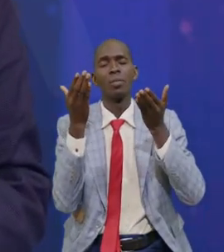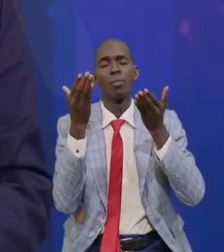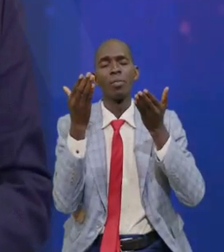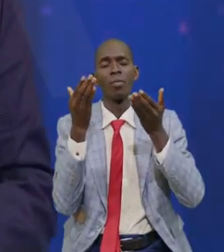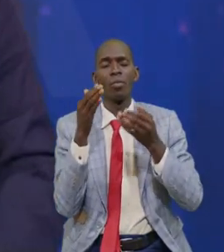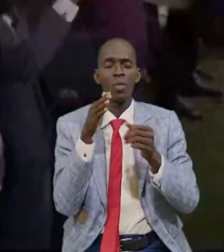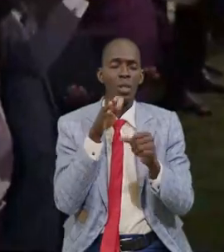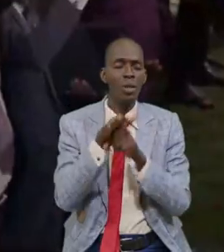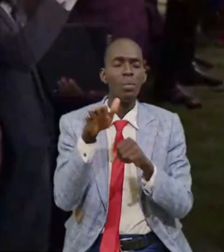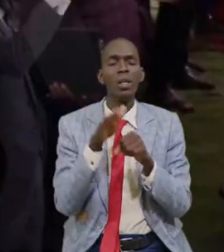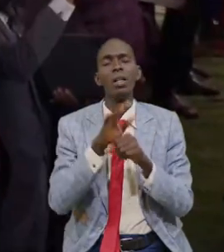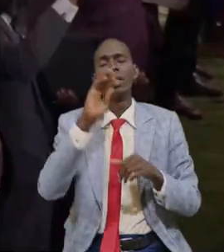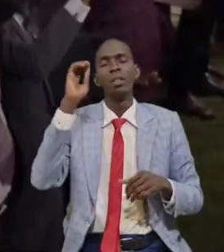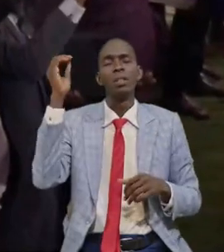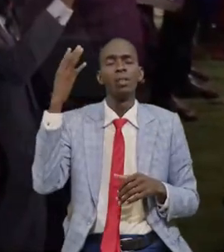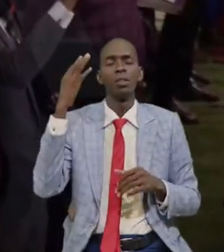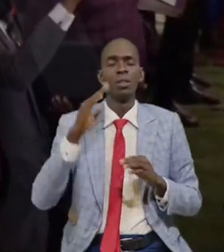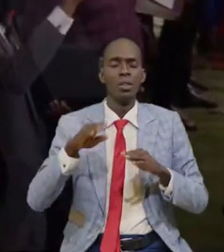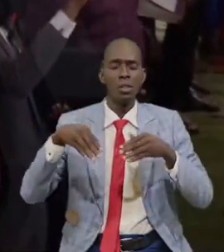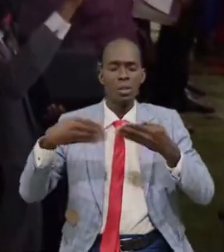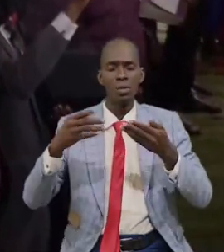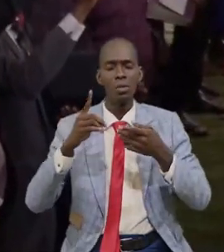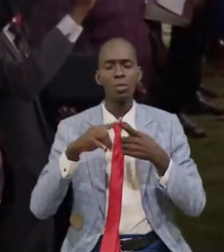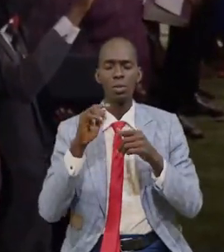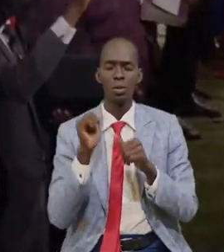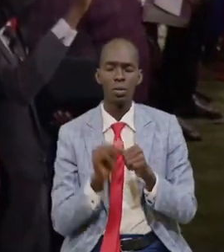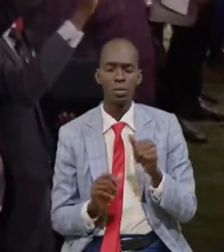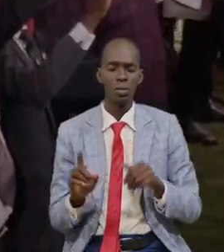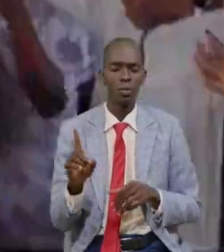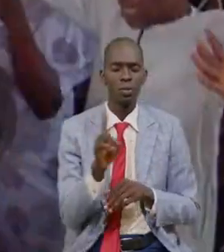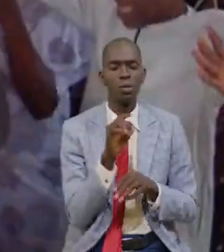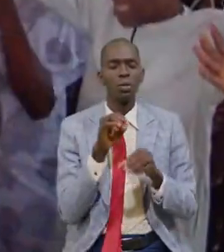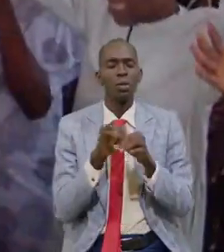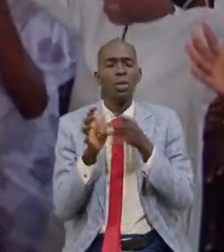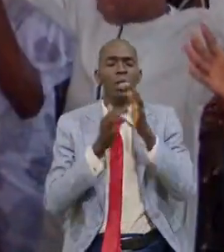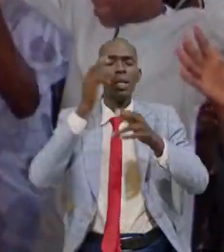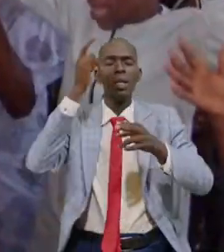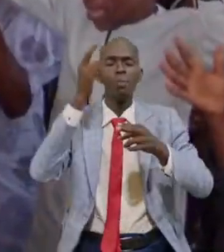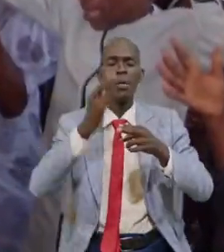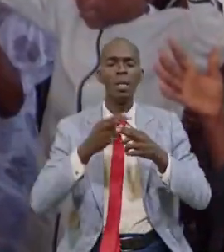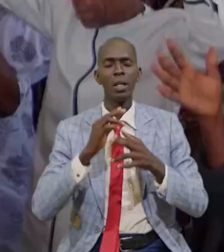Sufficient grace. Grant to everyone in Jesus' name